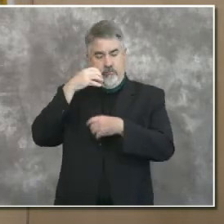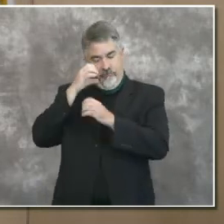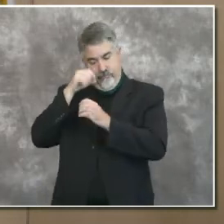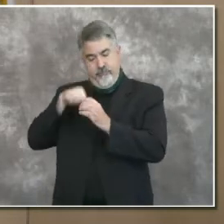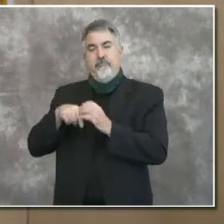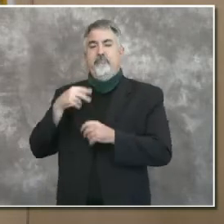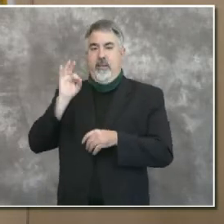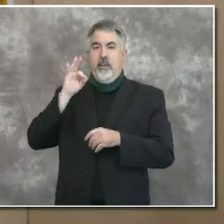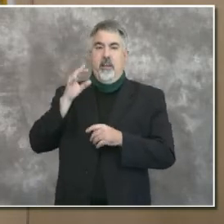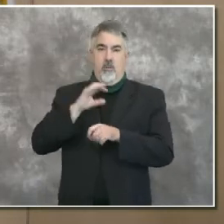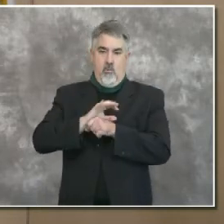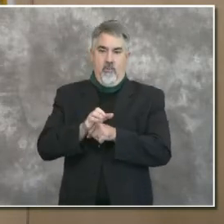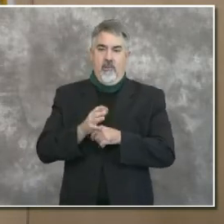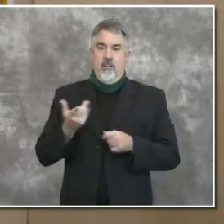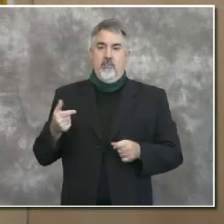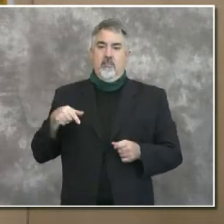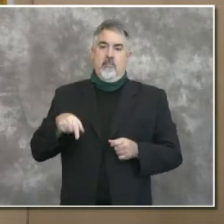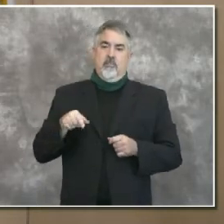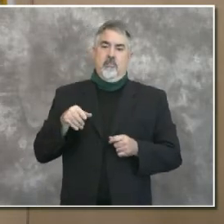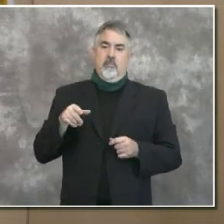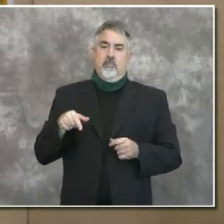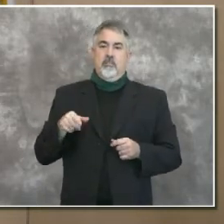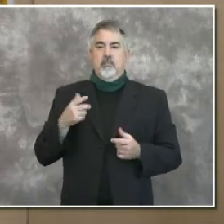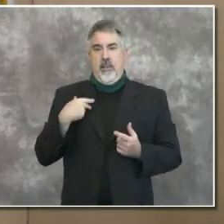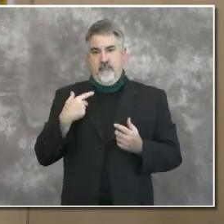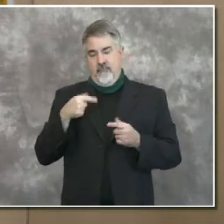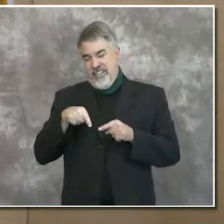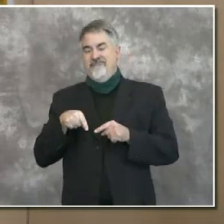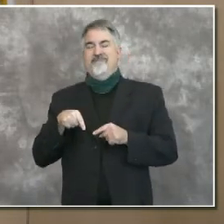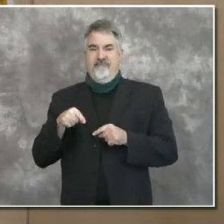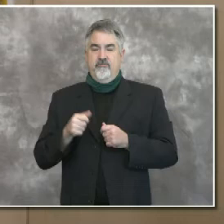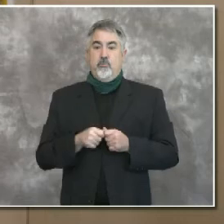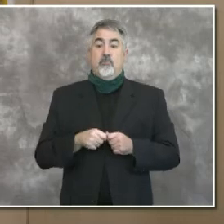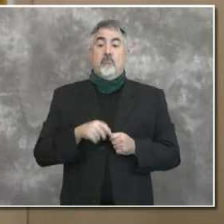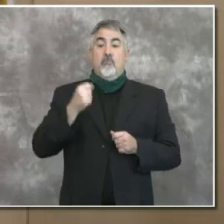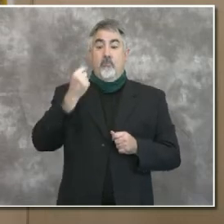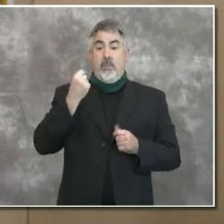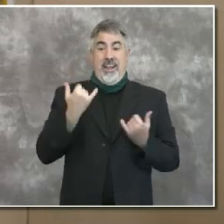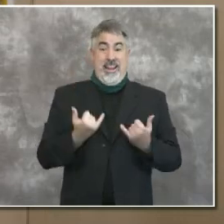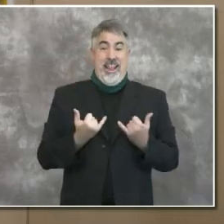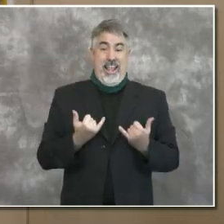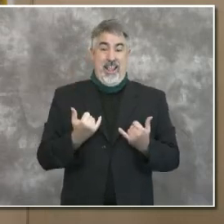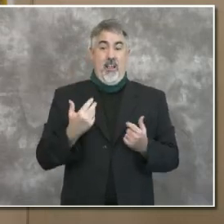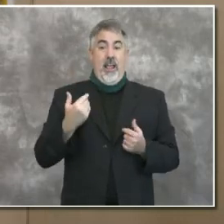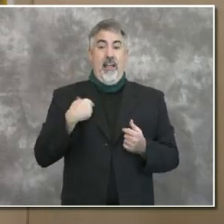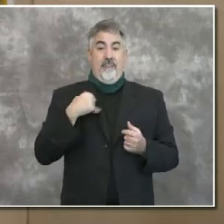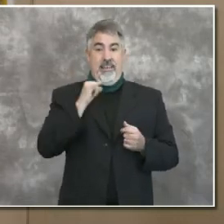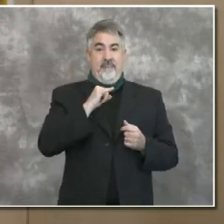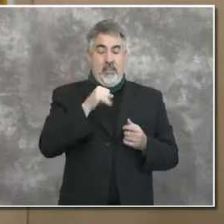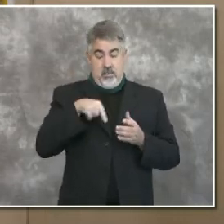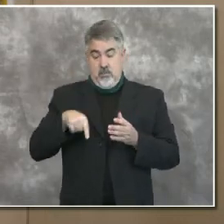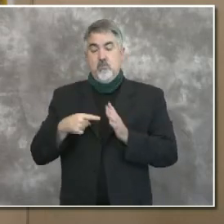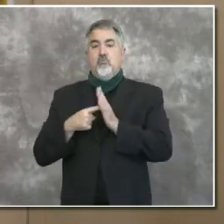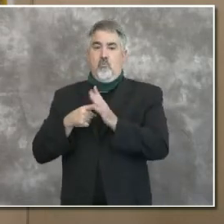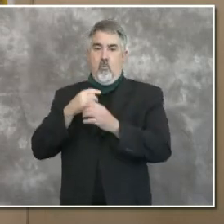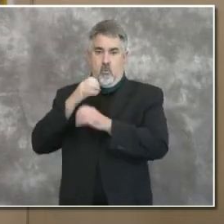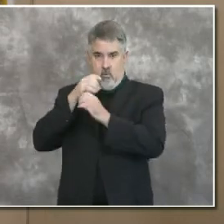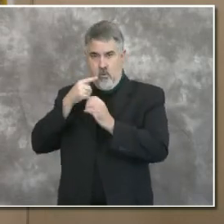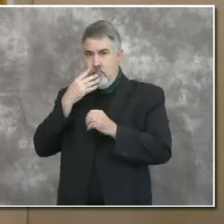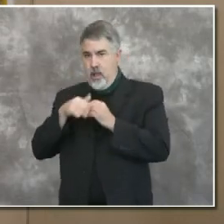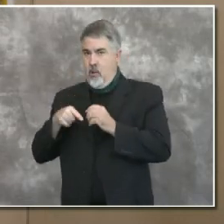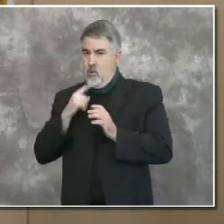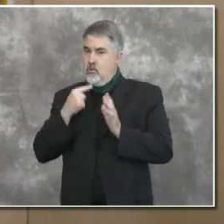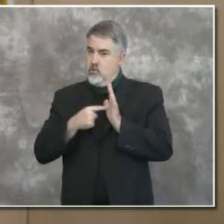those individuals that are currently infected. So the priority list, actually, if you look